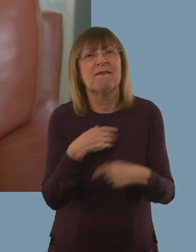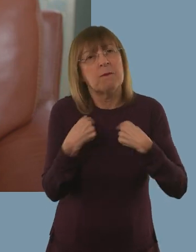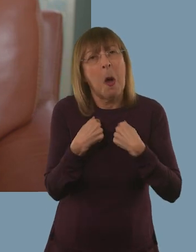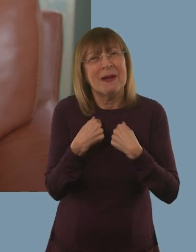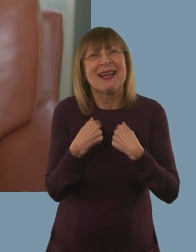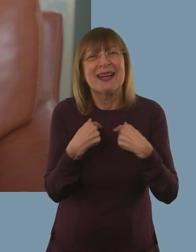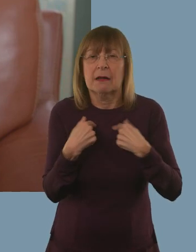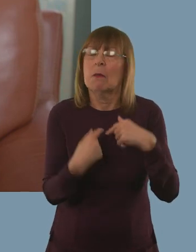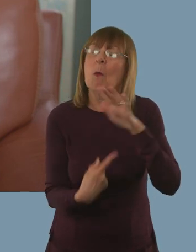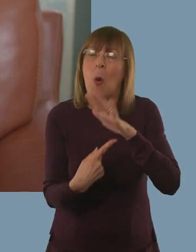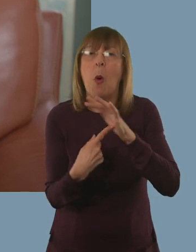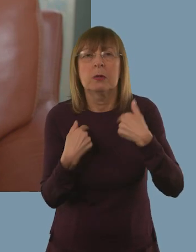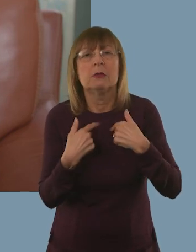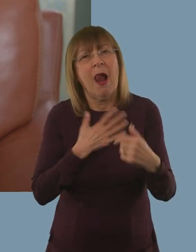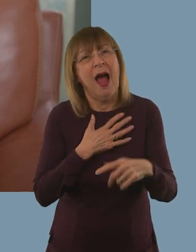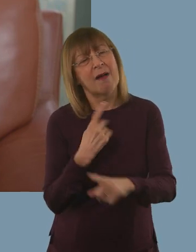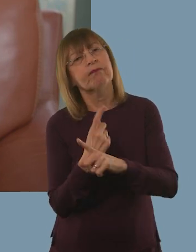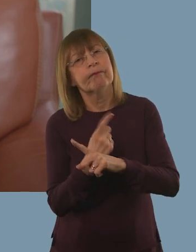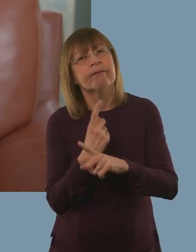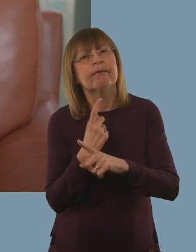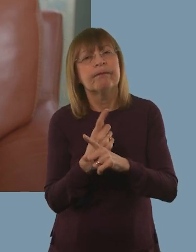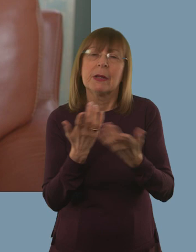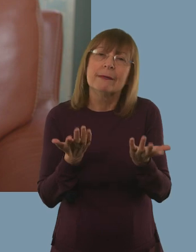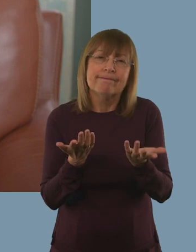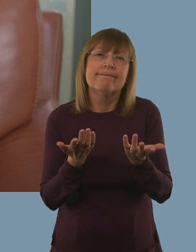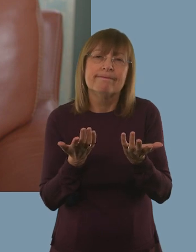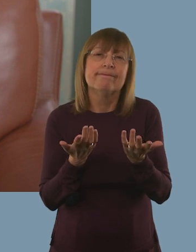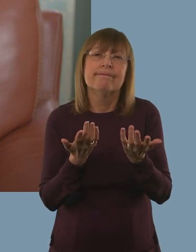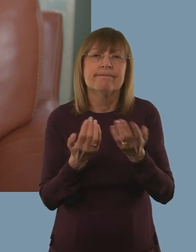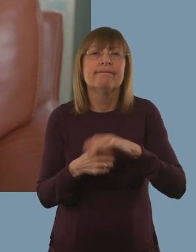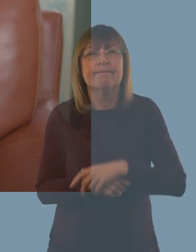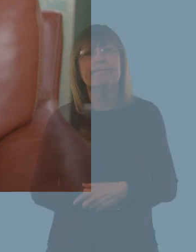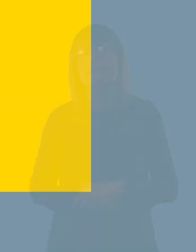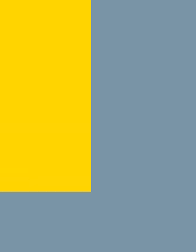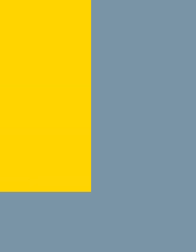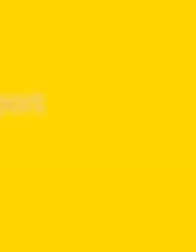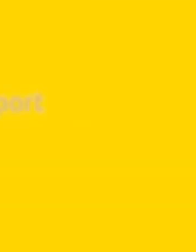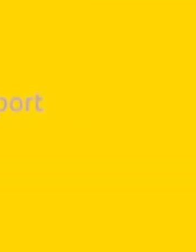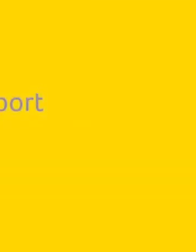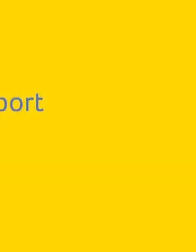talker clearly, that for me, what is and still is the most important thing